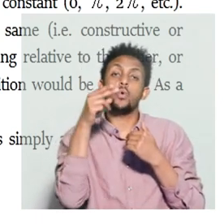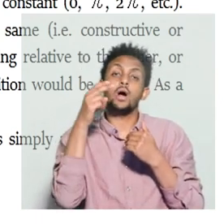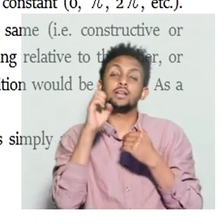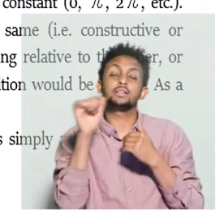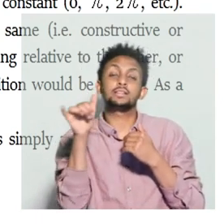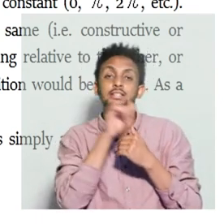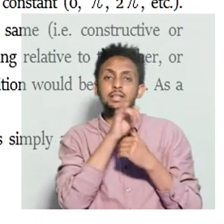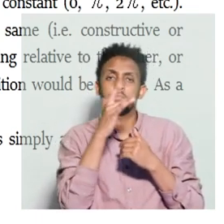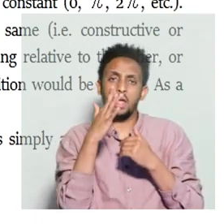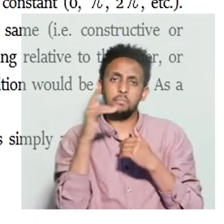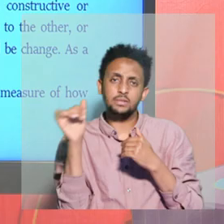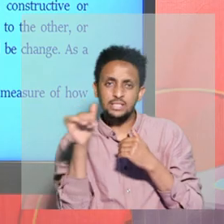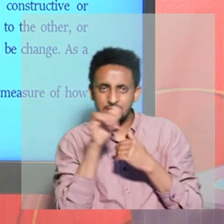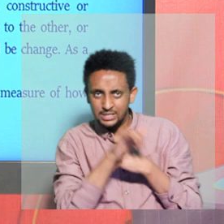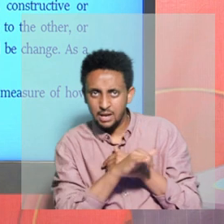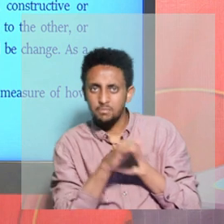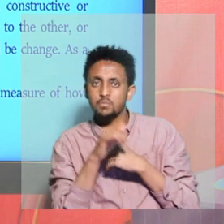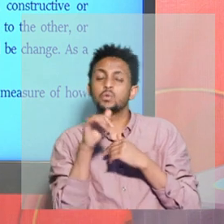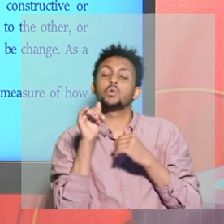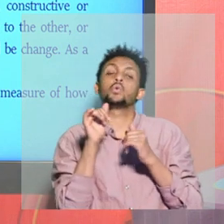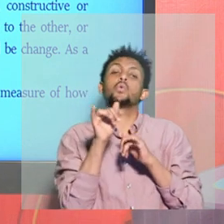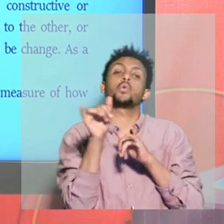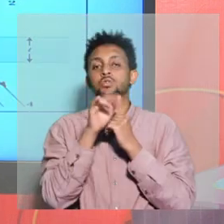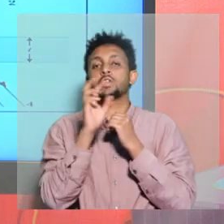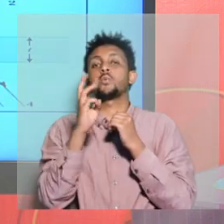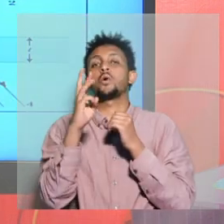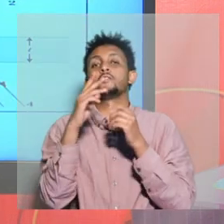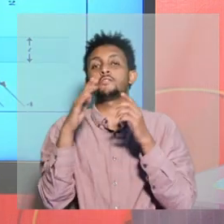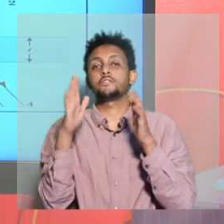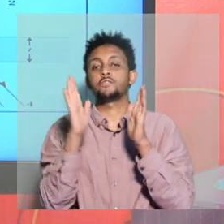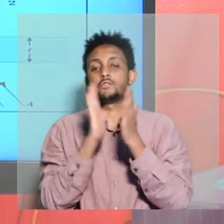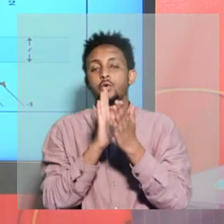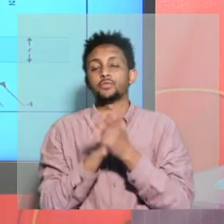the same type and there should be a constant wave front.